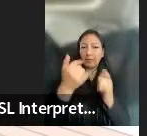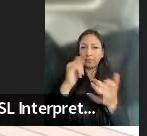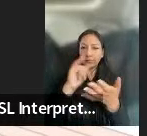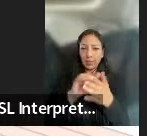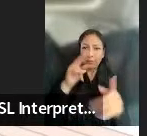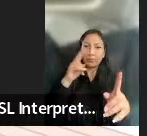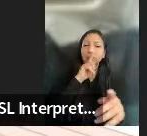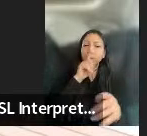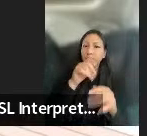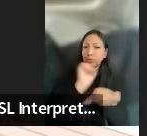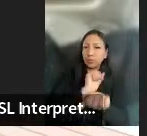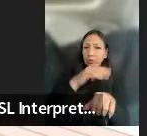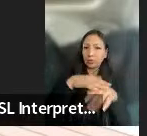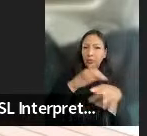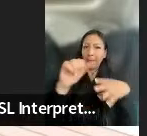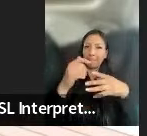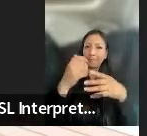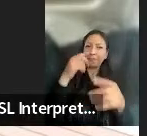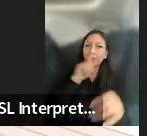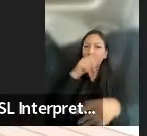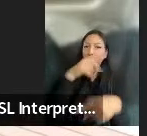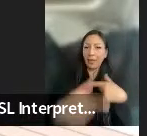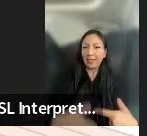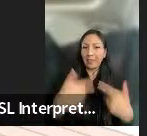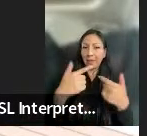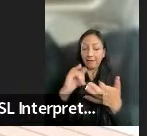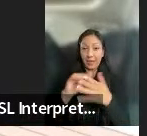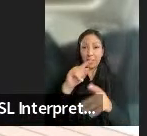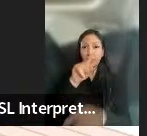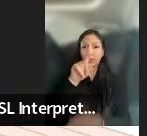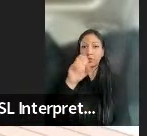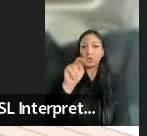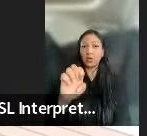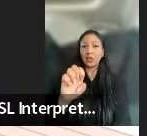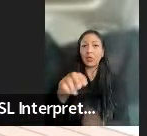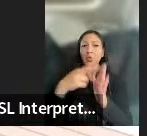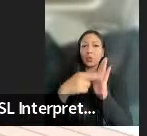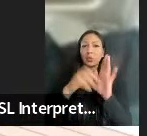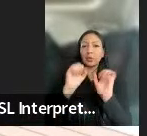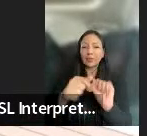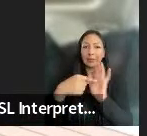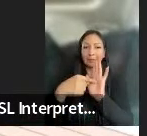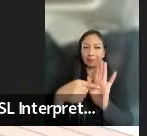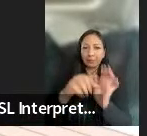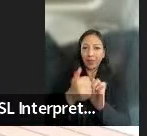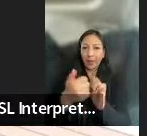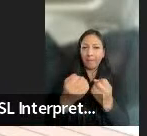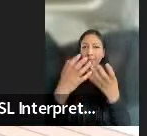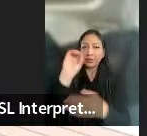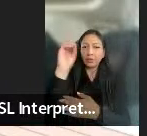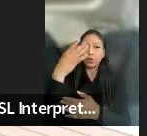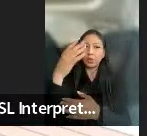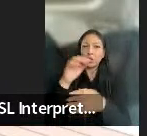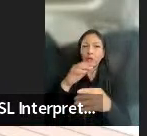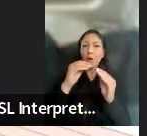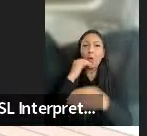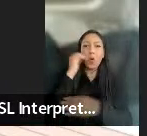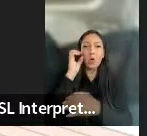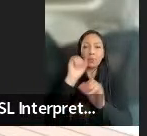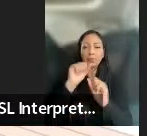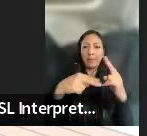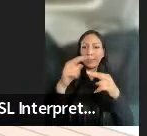practice. One of the issues is that these zoning rules curtail how much solar a home or building owner realistically can